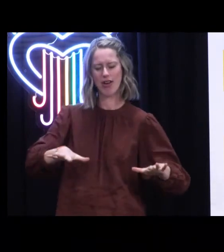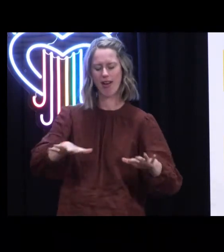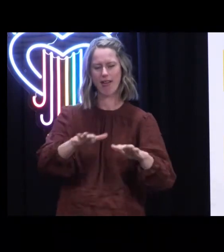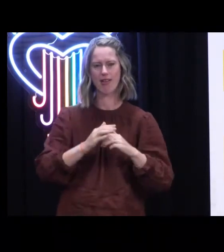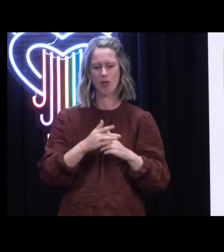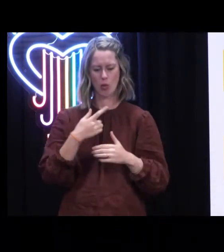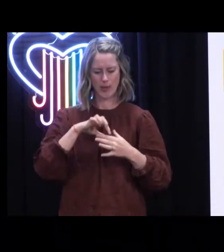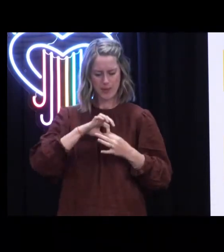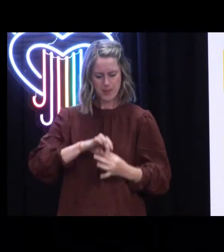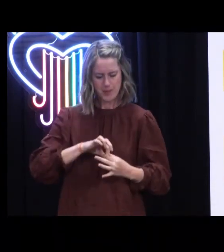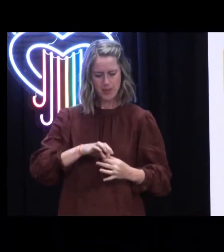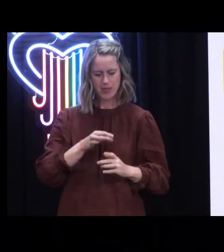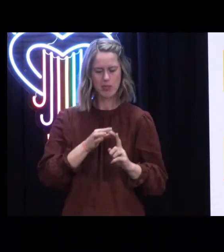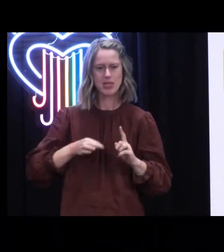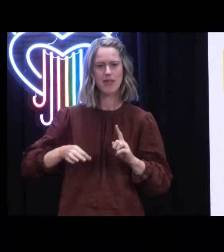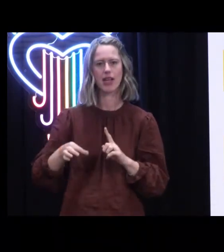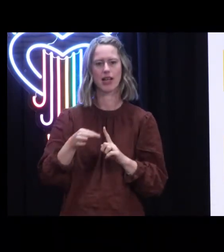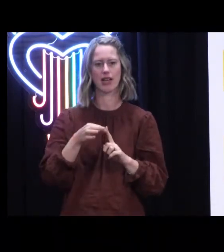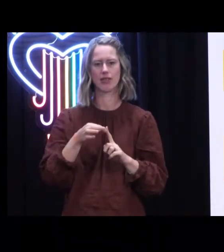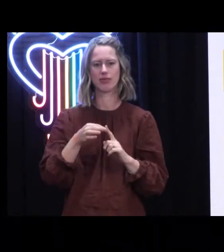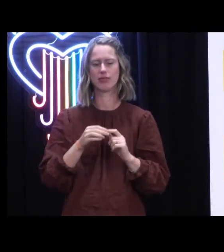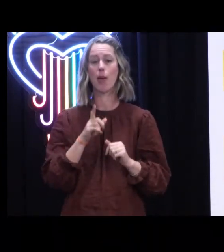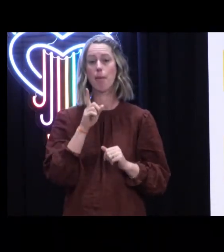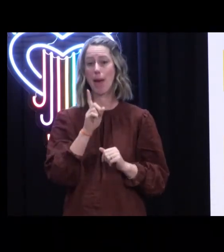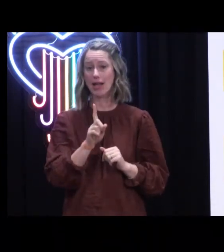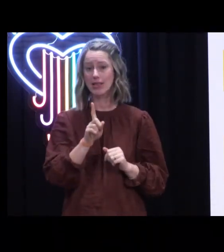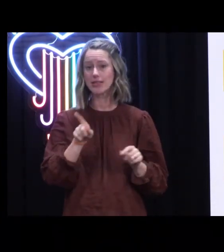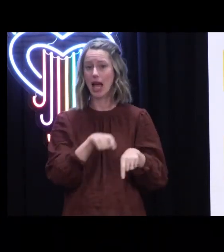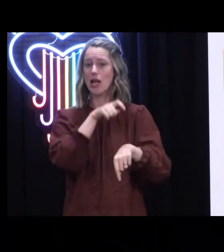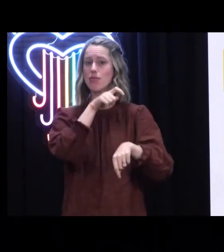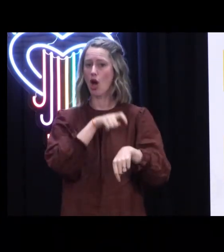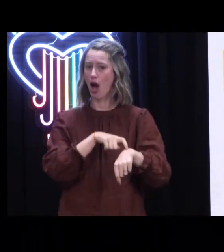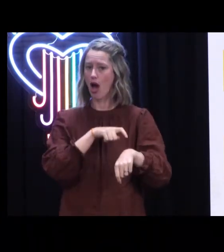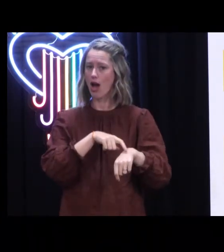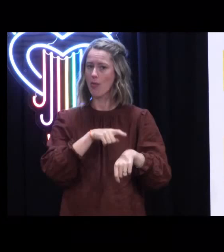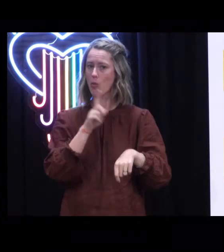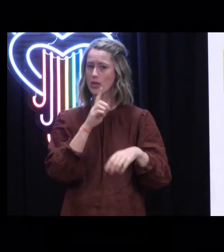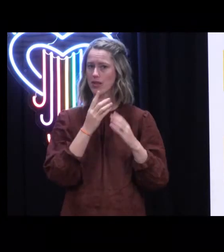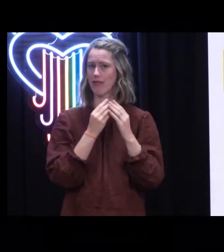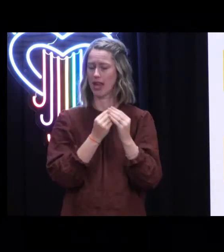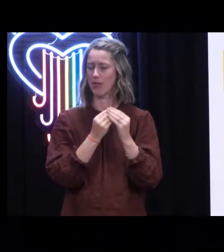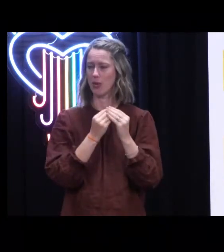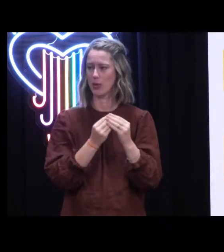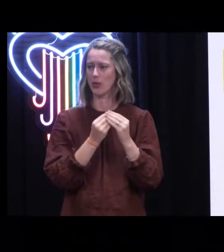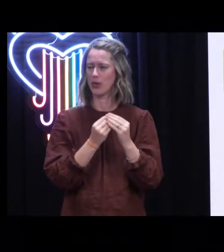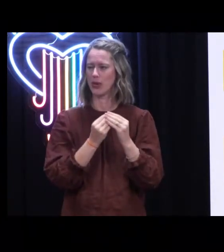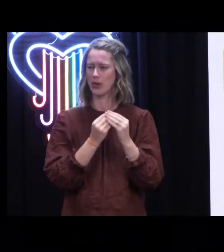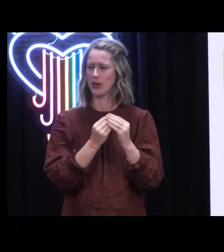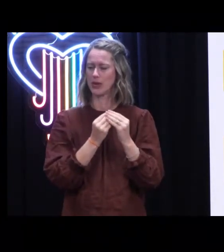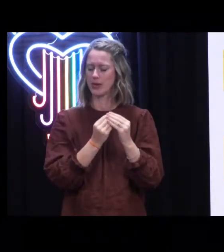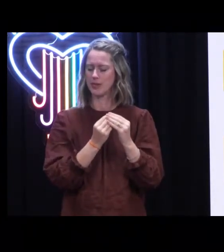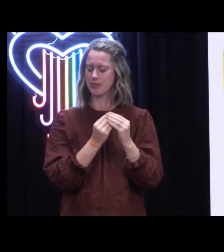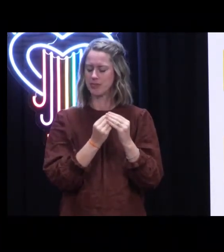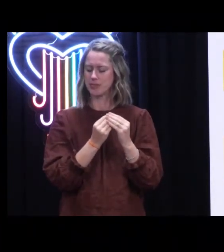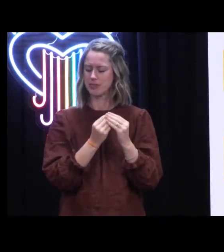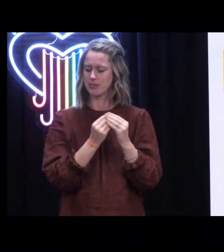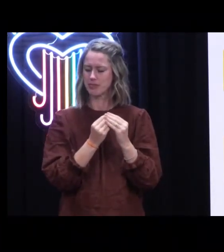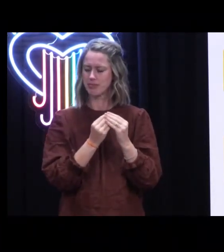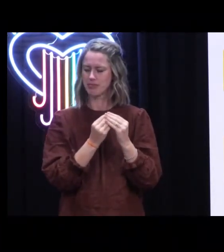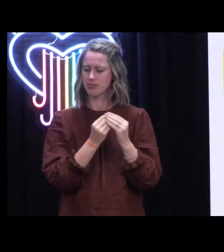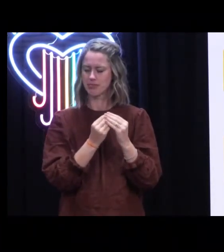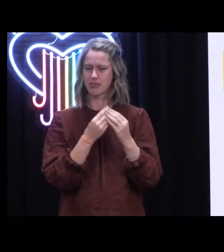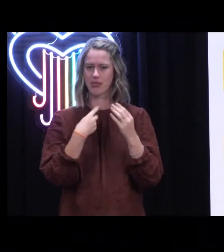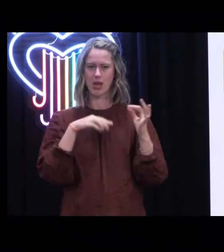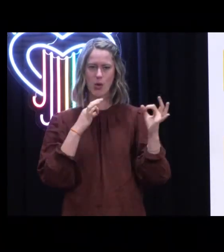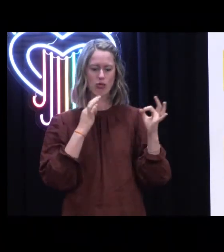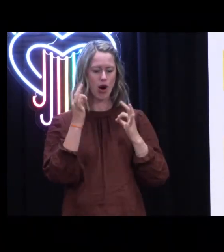we anchor ourselves in the Pacific. But equally, we see the value of understanding the role that we have